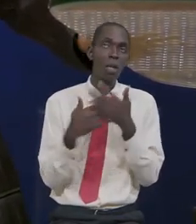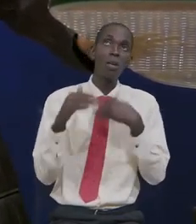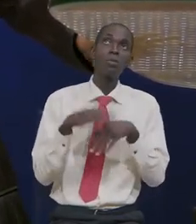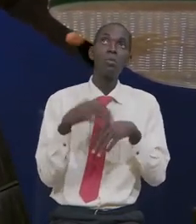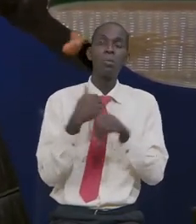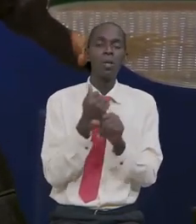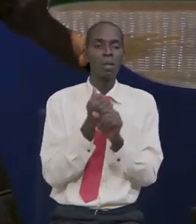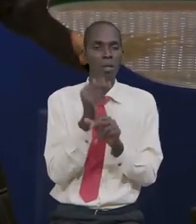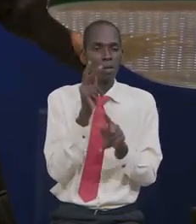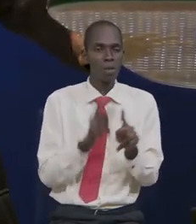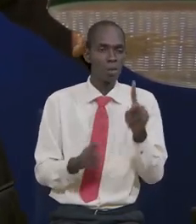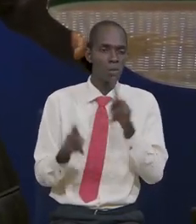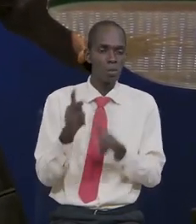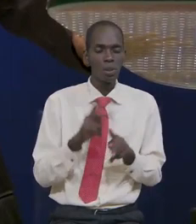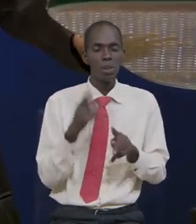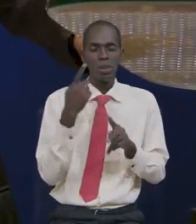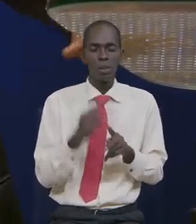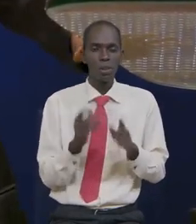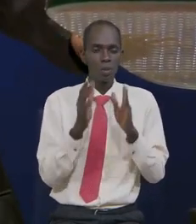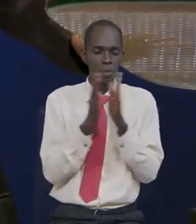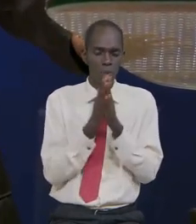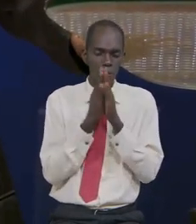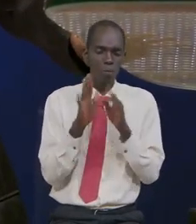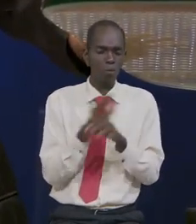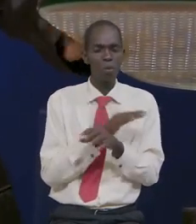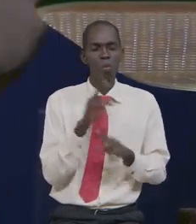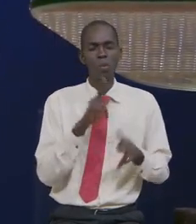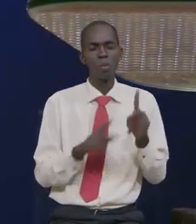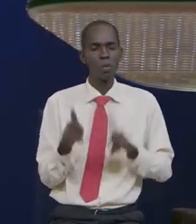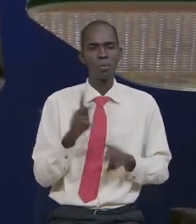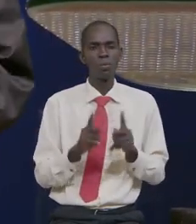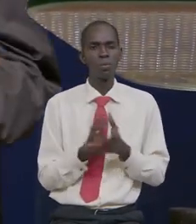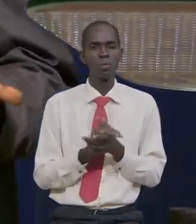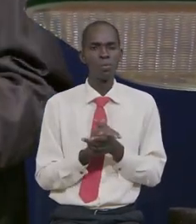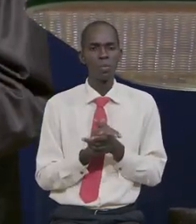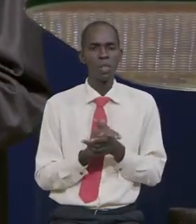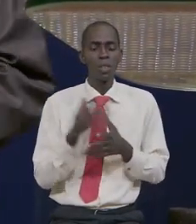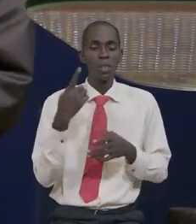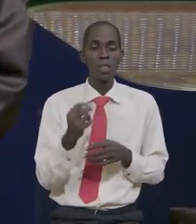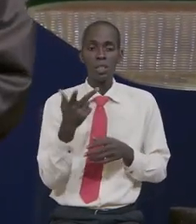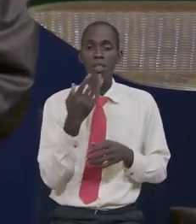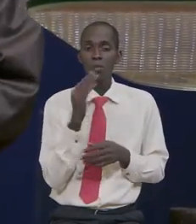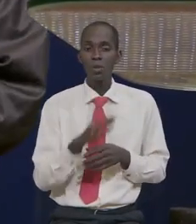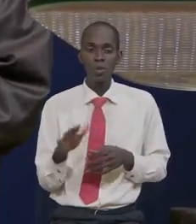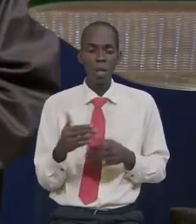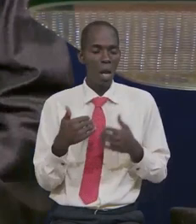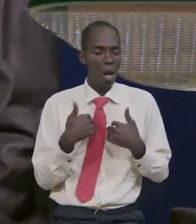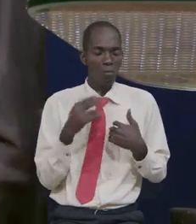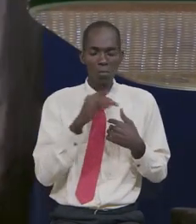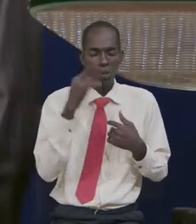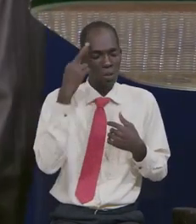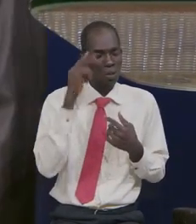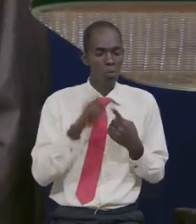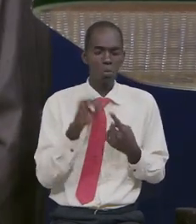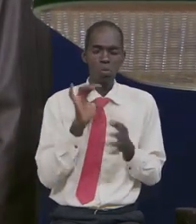and Abednego, the prayerful people, Shadrach, Meshach, and Abednego, they had no reason to do that. See